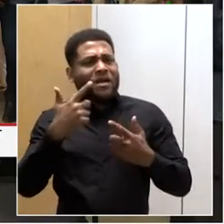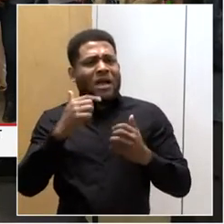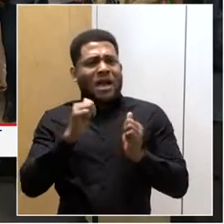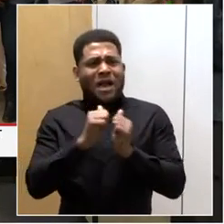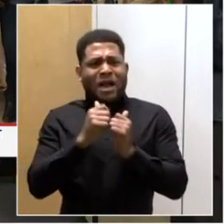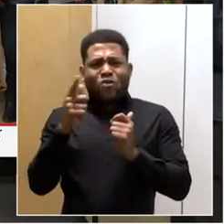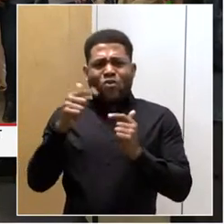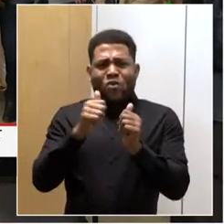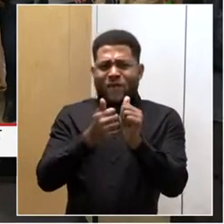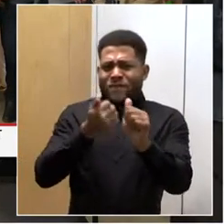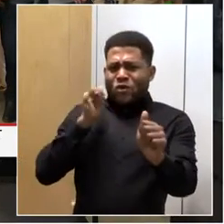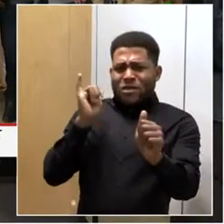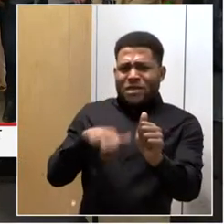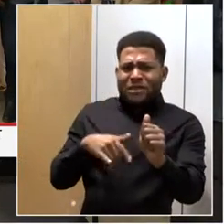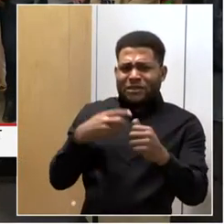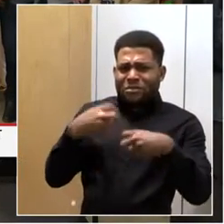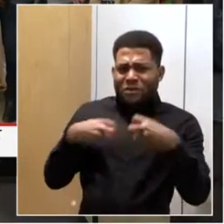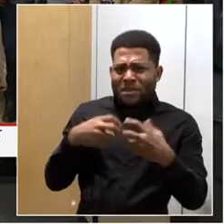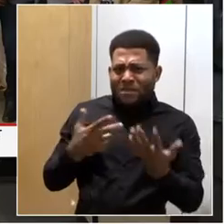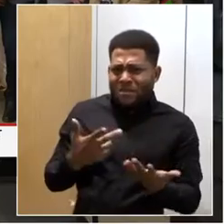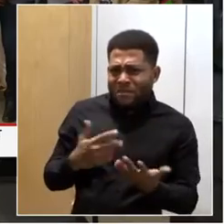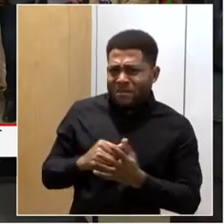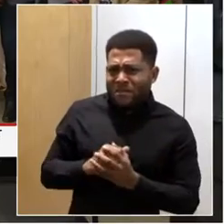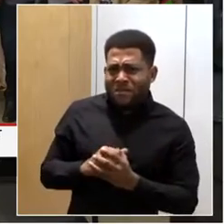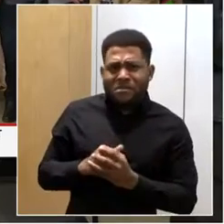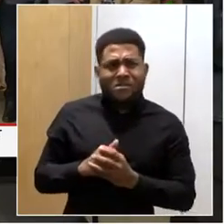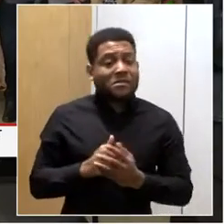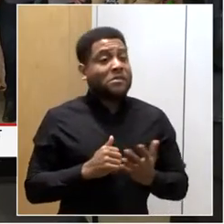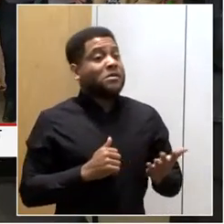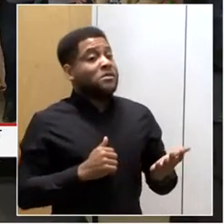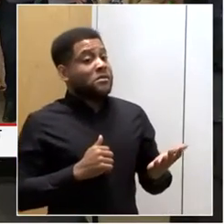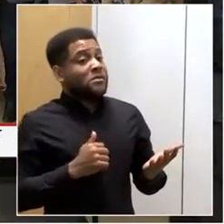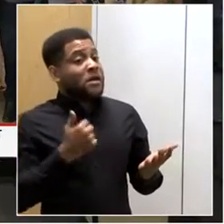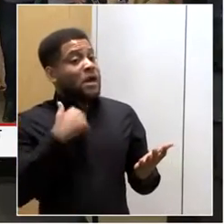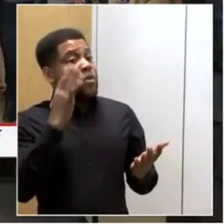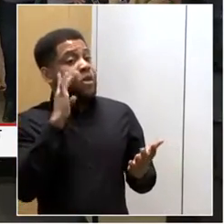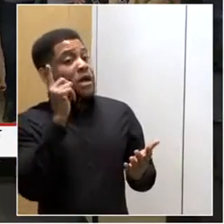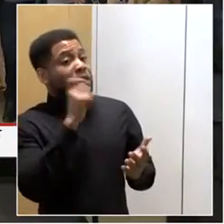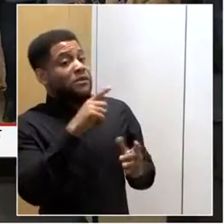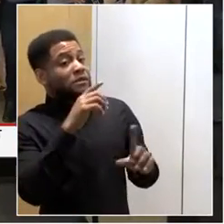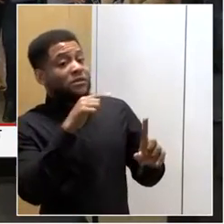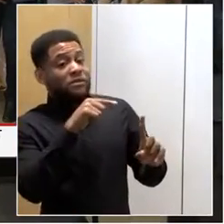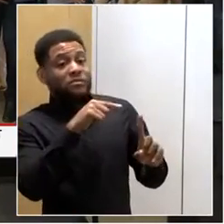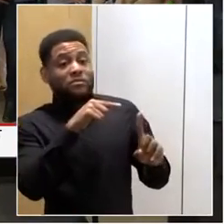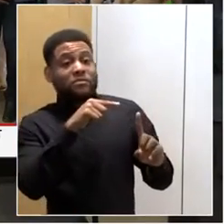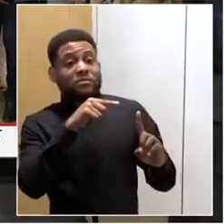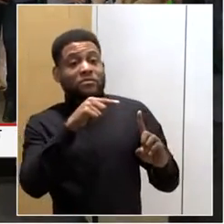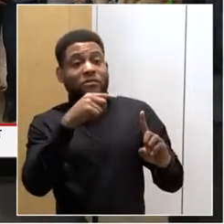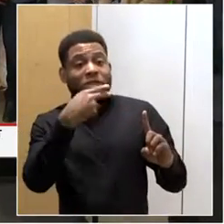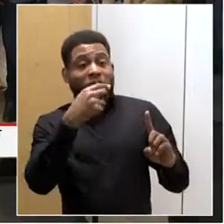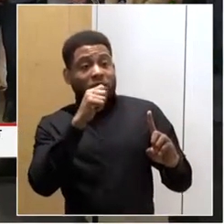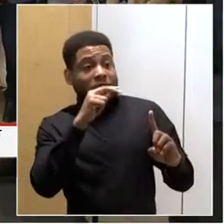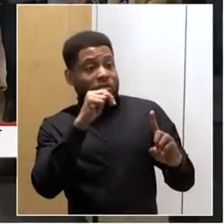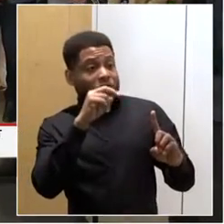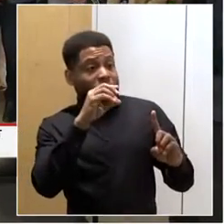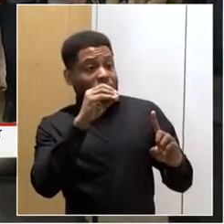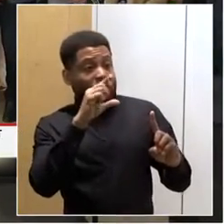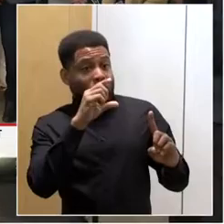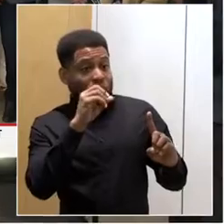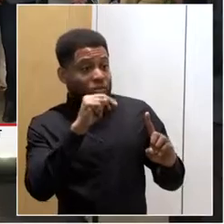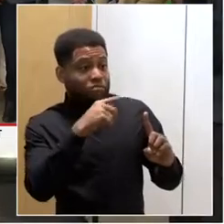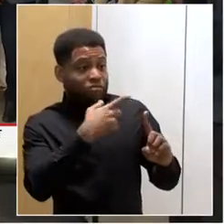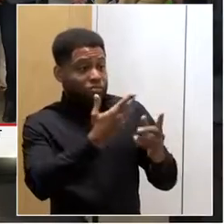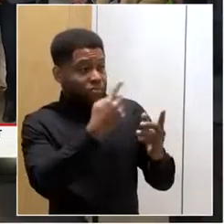Night and other events as they come up. Well, let me ask Brian to speak to that specifically. Thank you, Mayor. Thanks for that